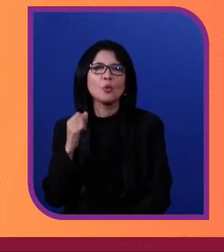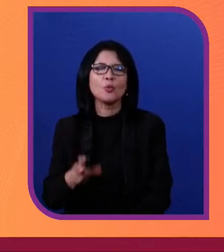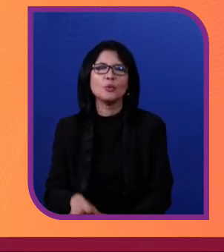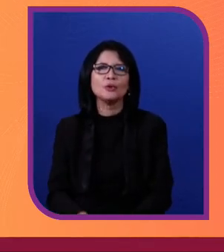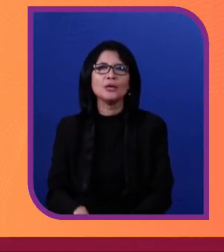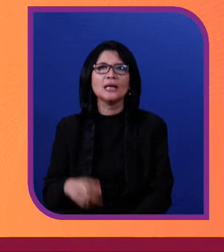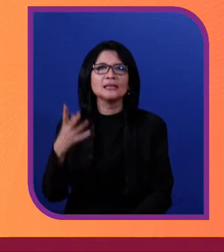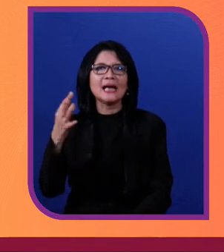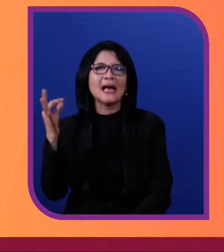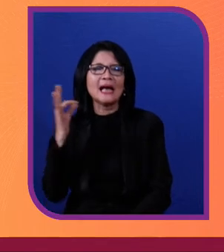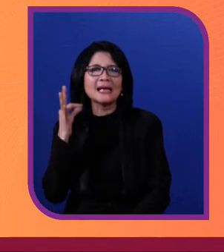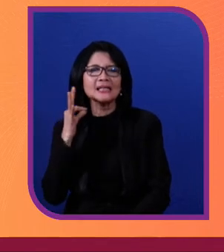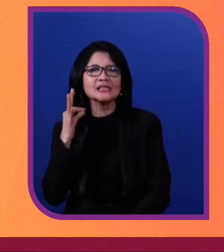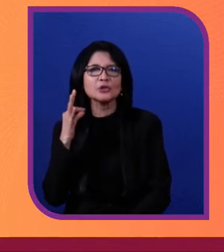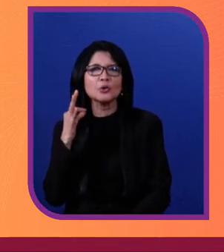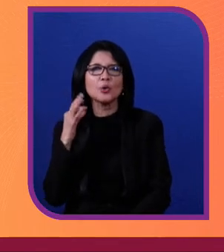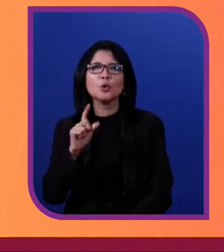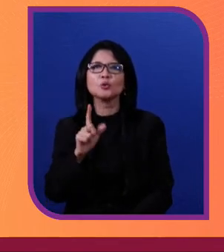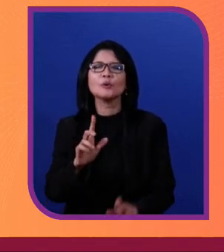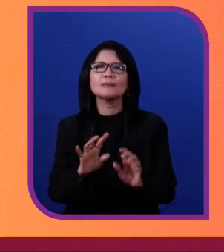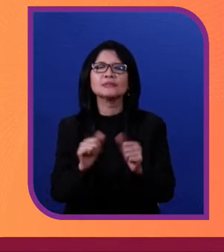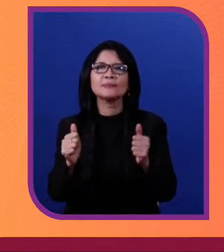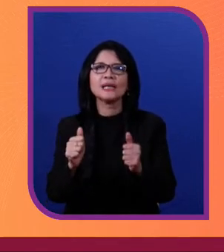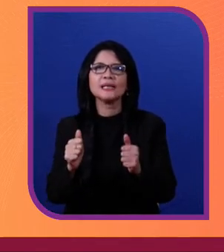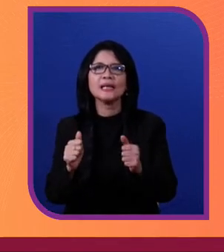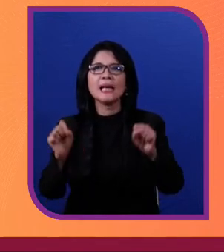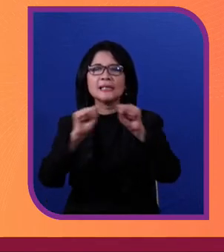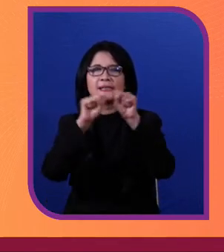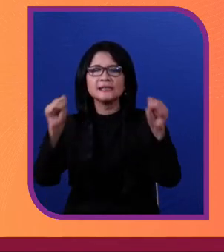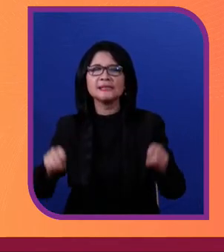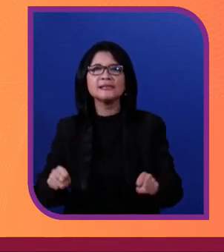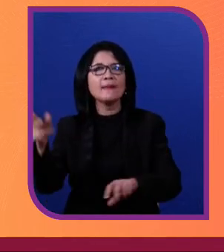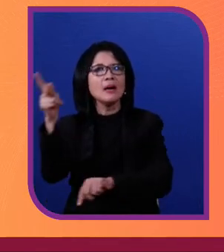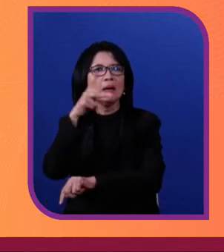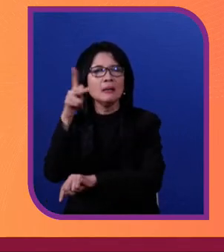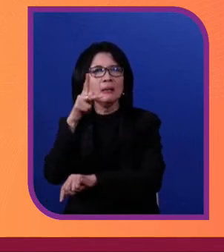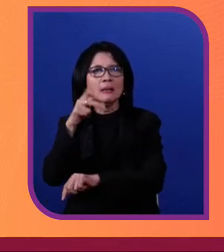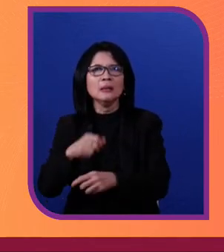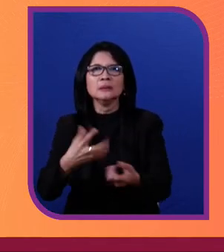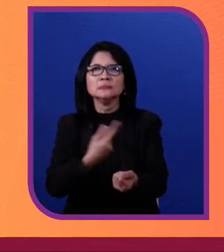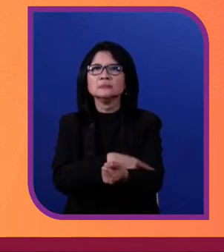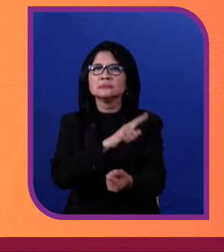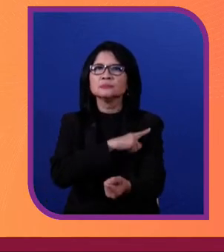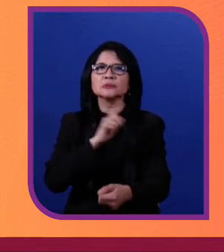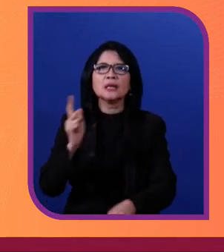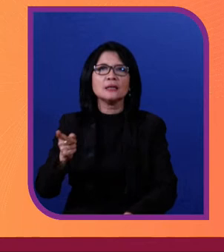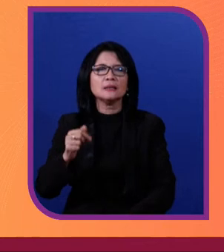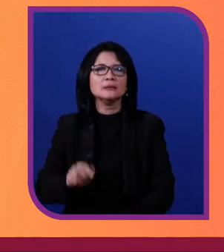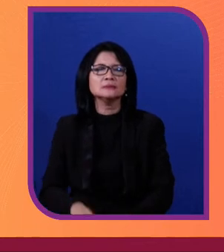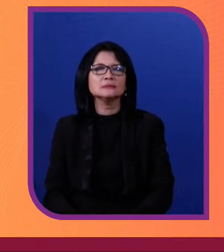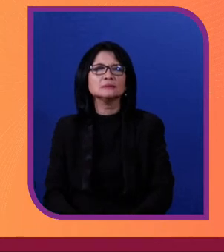project.com Polrestabes timbul di today as well as Innova